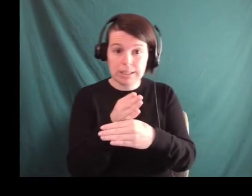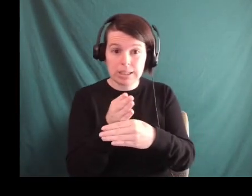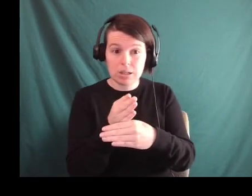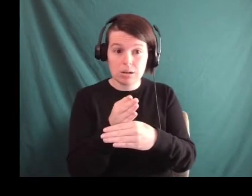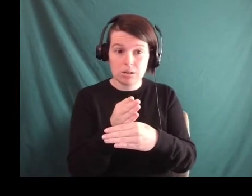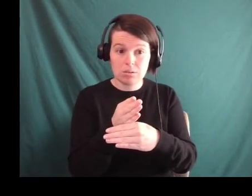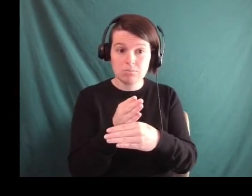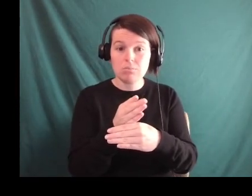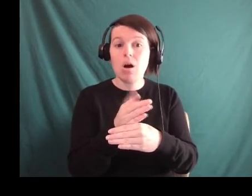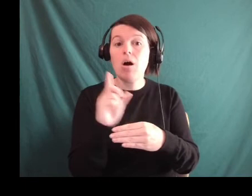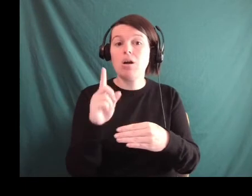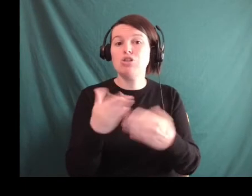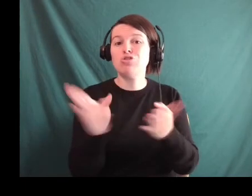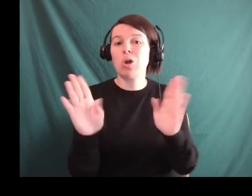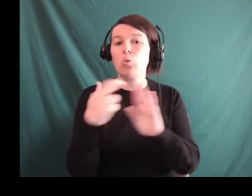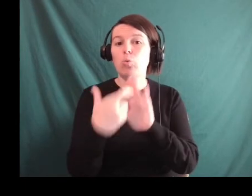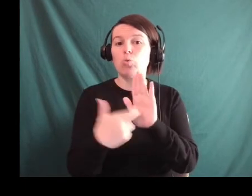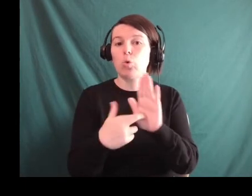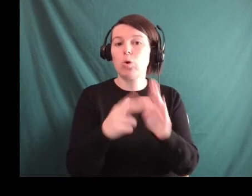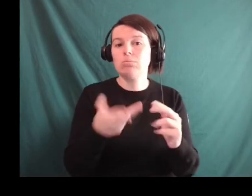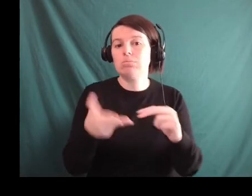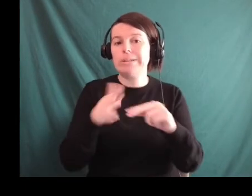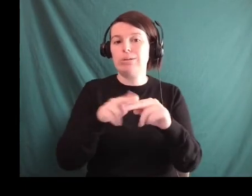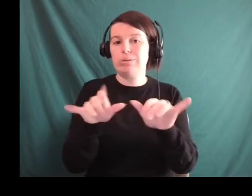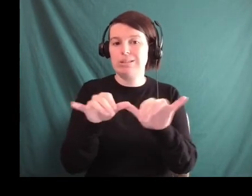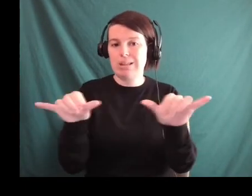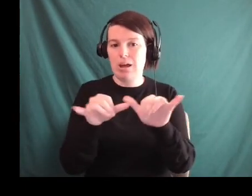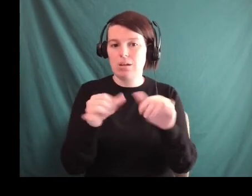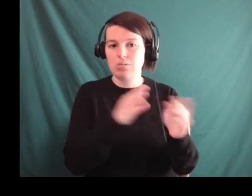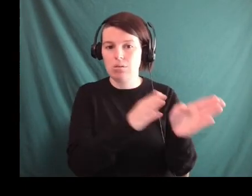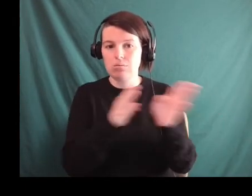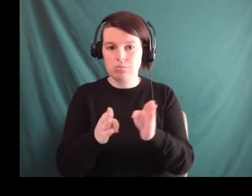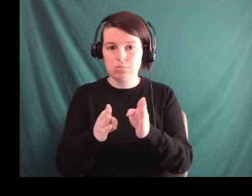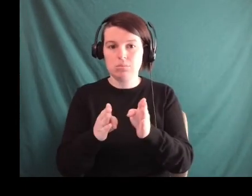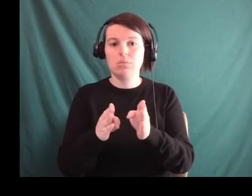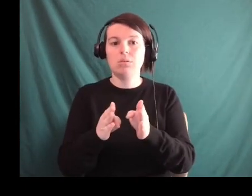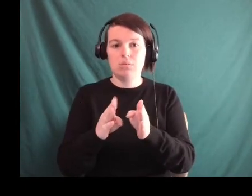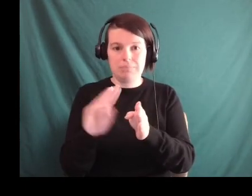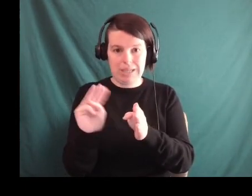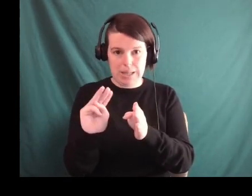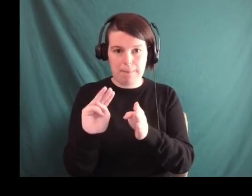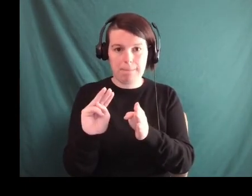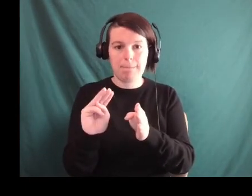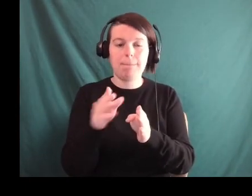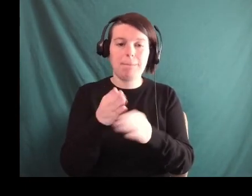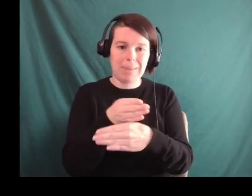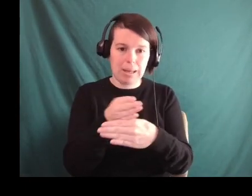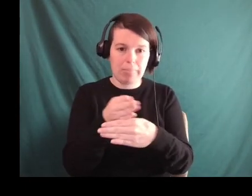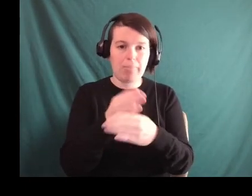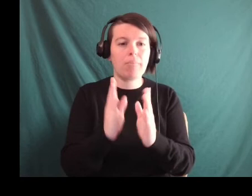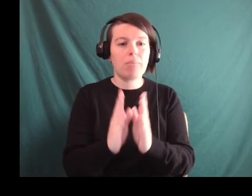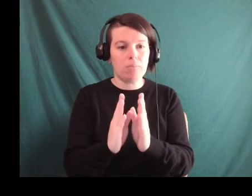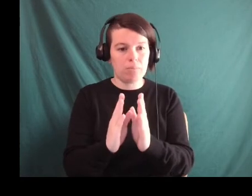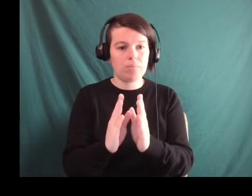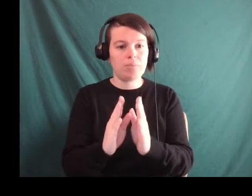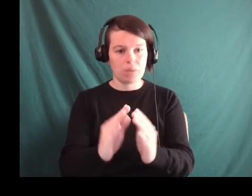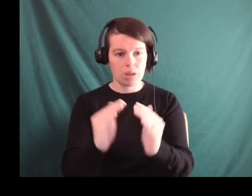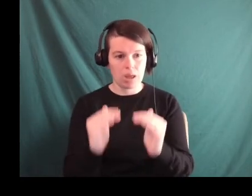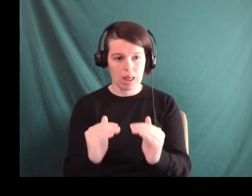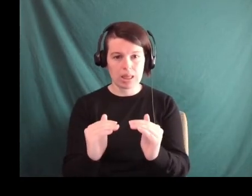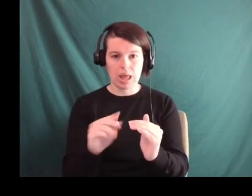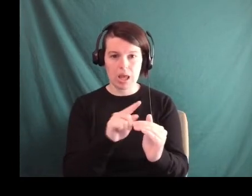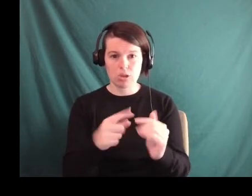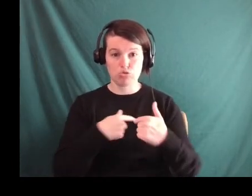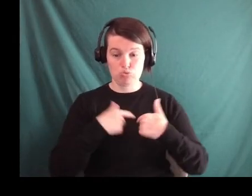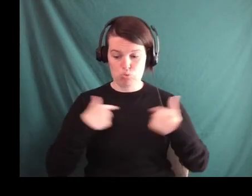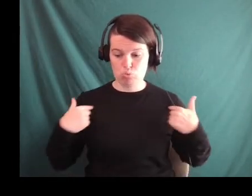that you always size up. So let's put me at a medium with a size of 34 inches. And then you look at what your shoulder